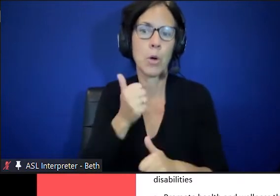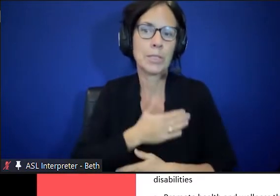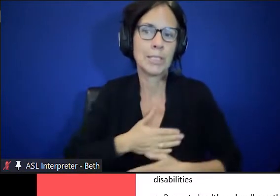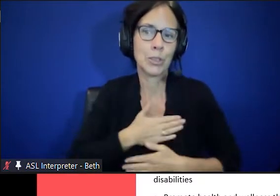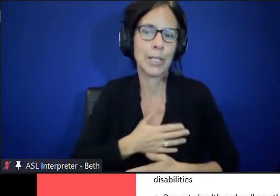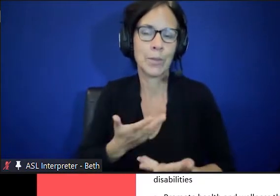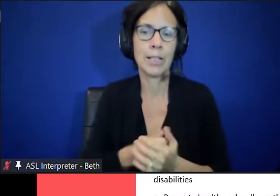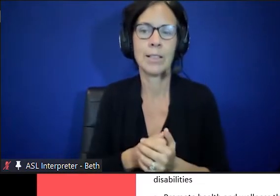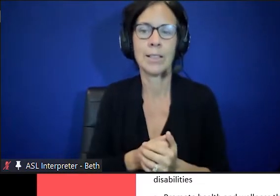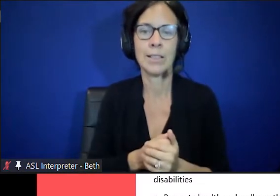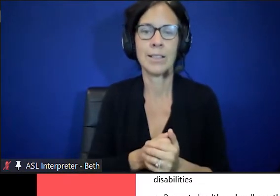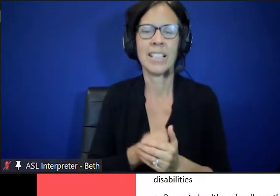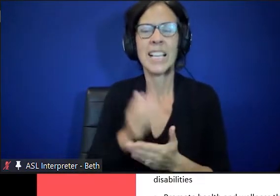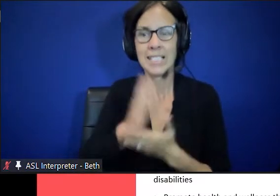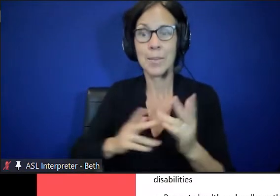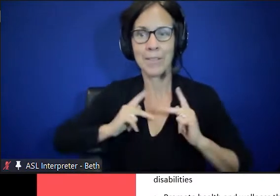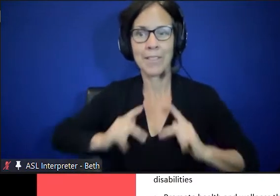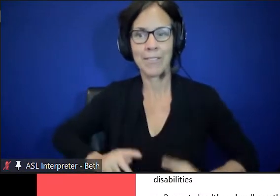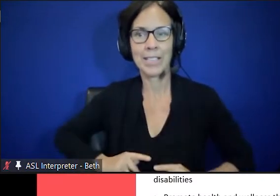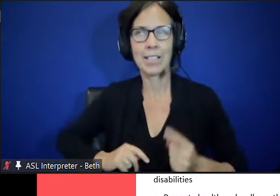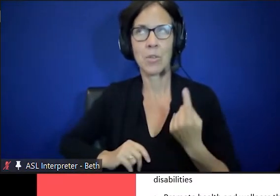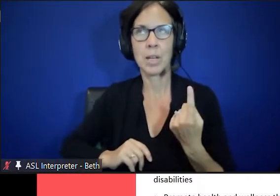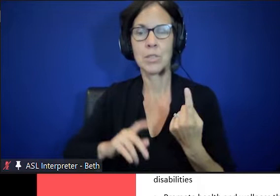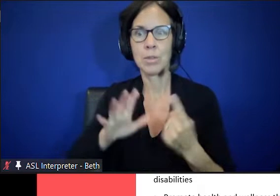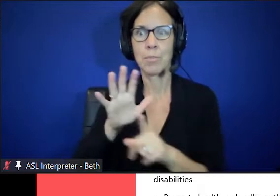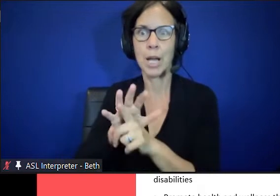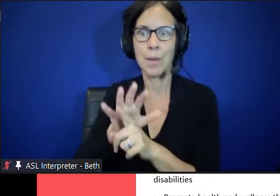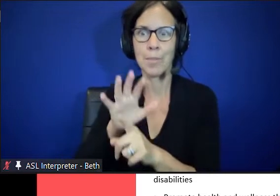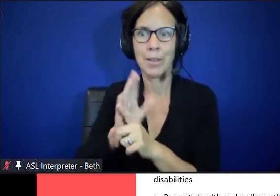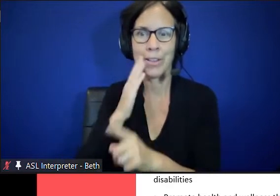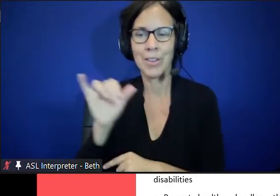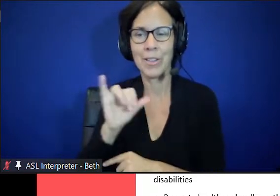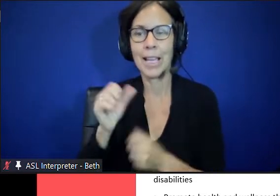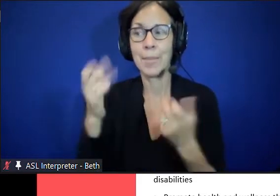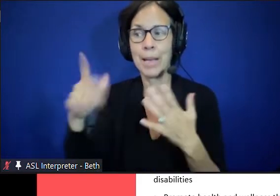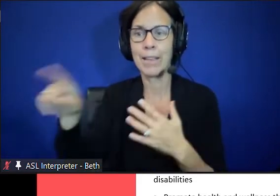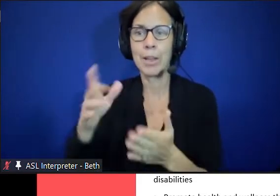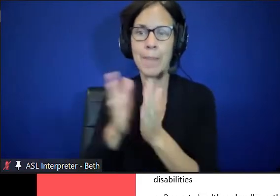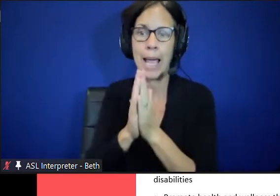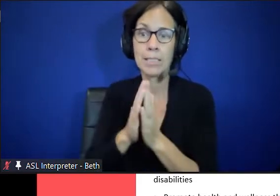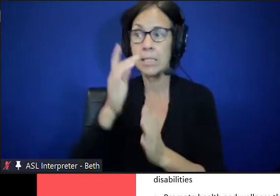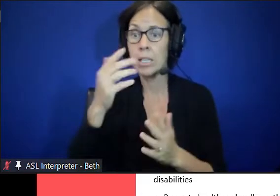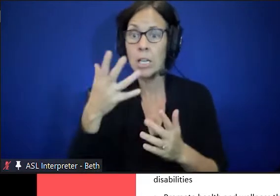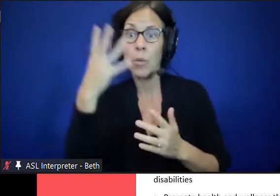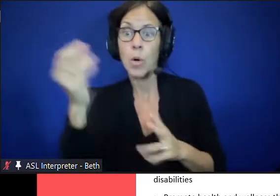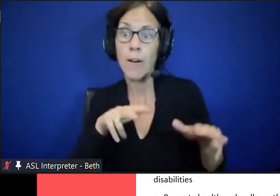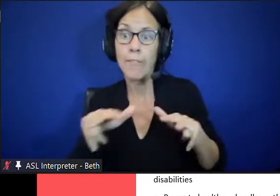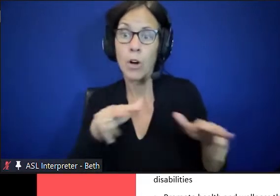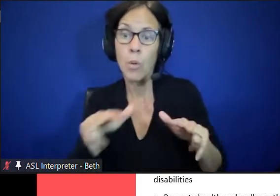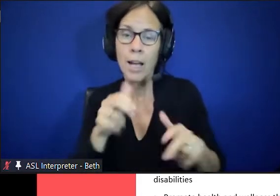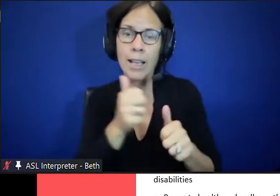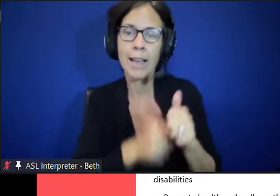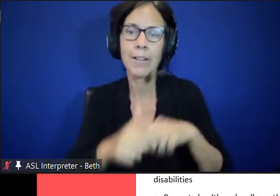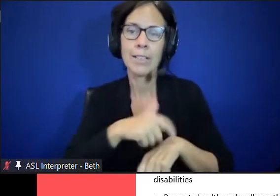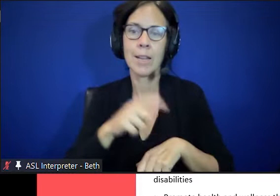most? Some of the physical ones were very popular. Like a lot of them asked to go on walks every time, and they're really interested